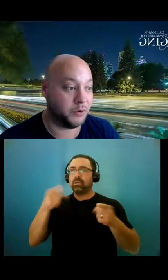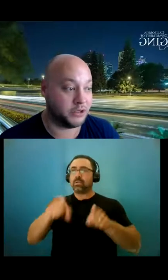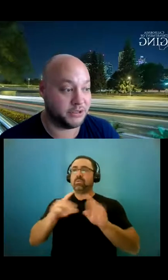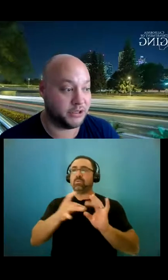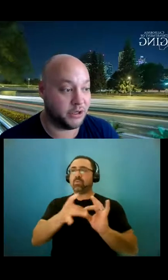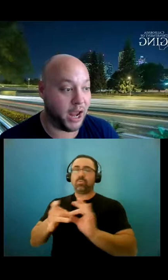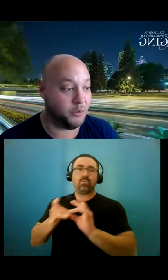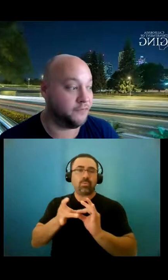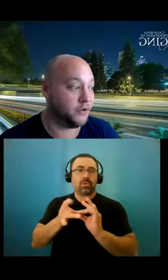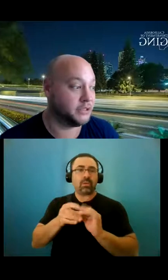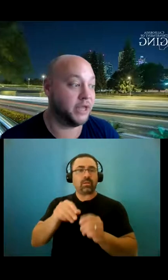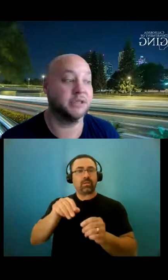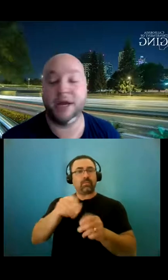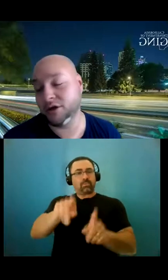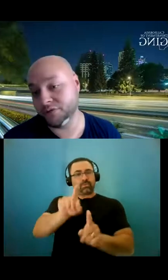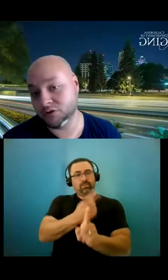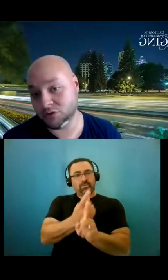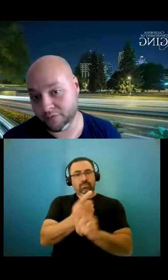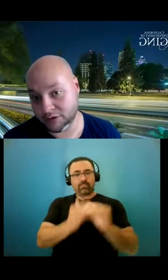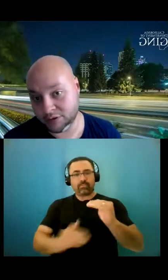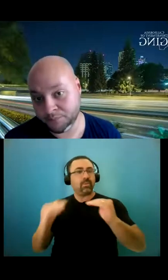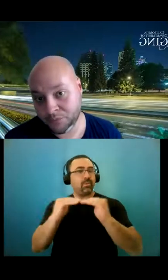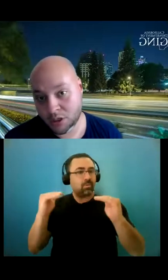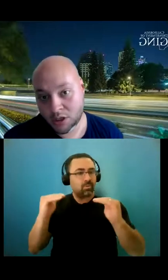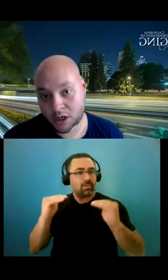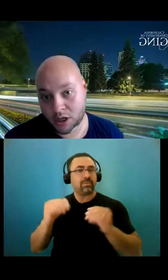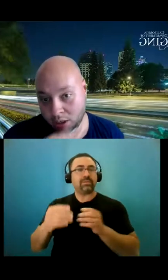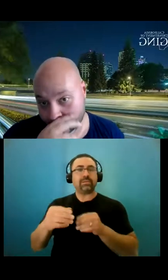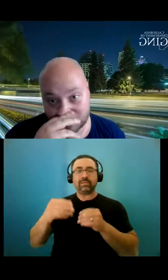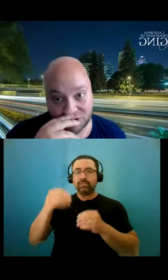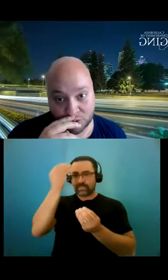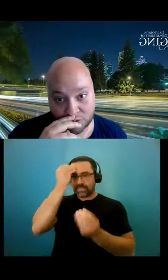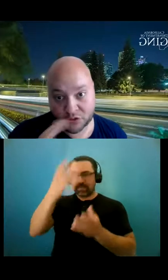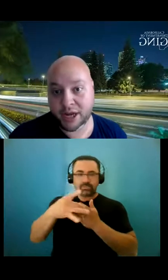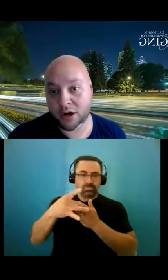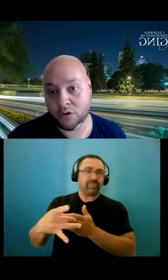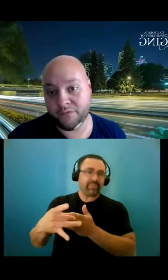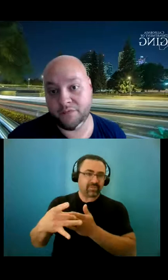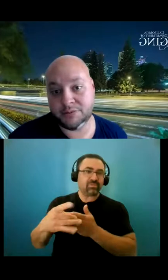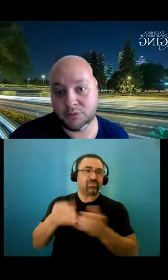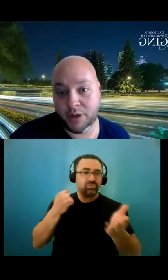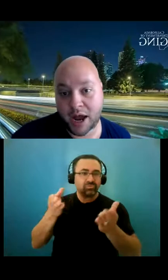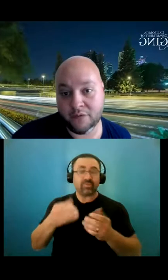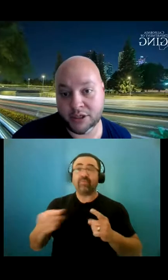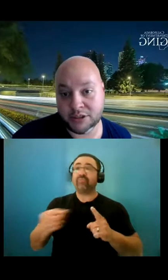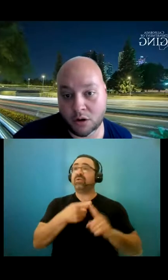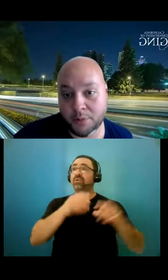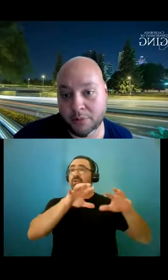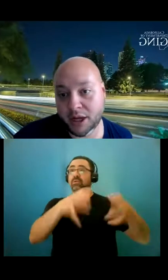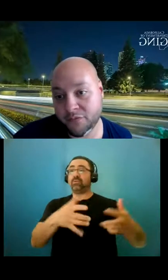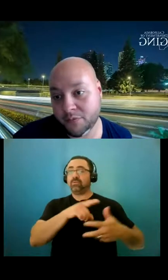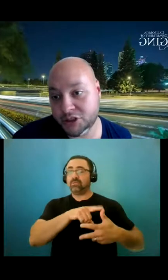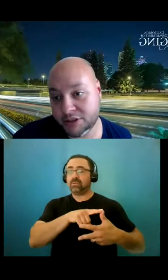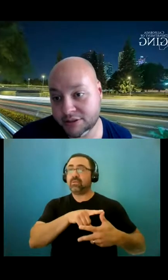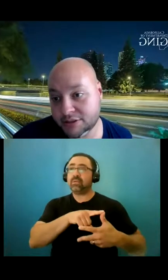of person-centered, equity-focused, and data-driven services. So the first category of investments we have is our